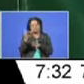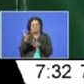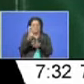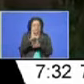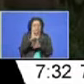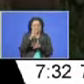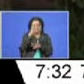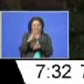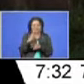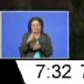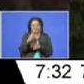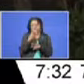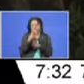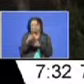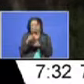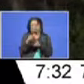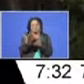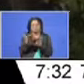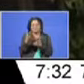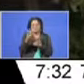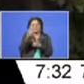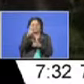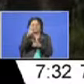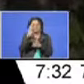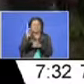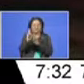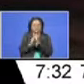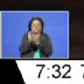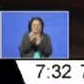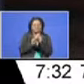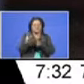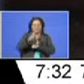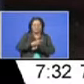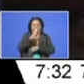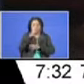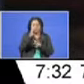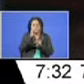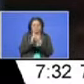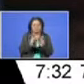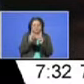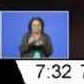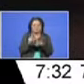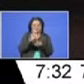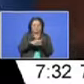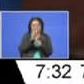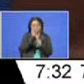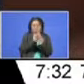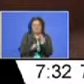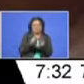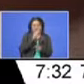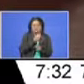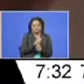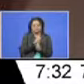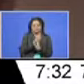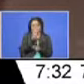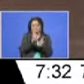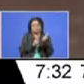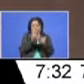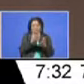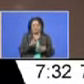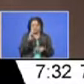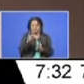six and a half, 7 hours a day. Four persons on the truck out of max, a driver, two lifters, and one person that walks ahead pulling out the